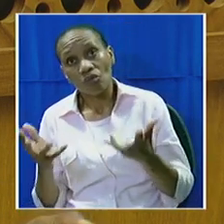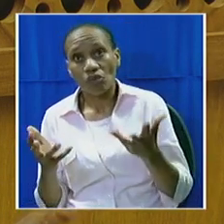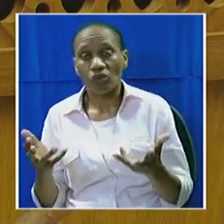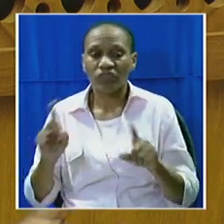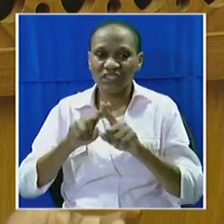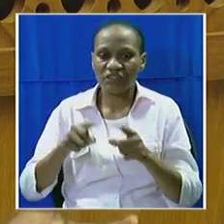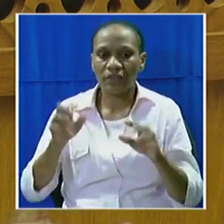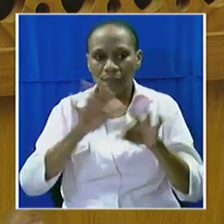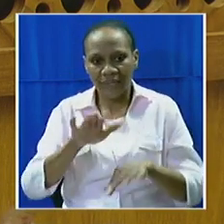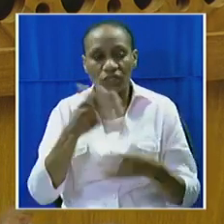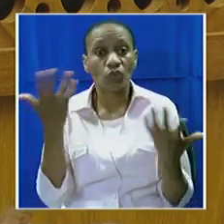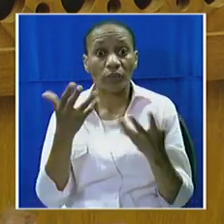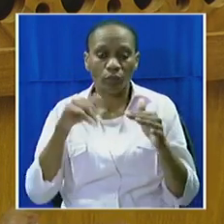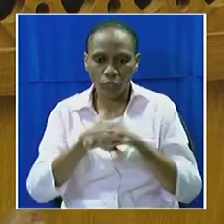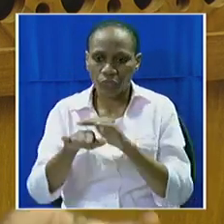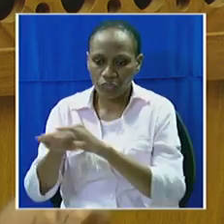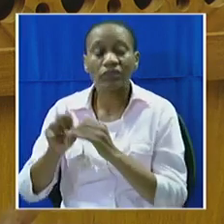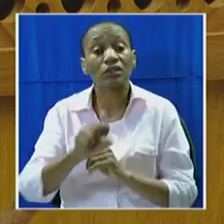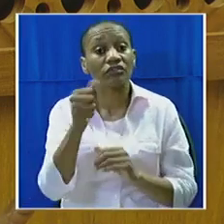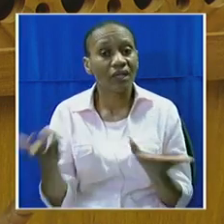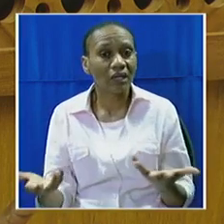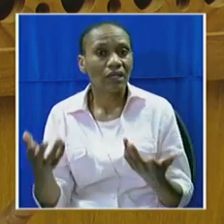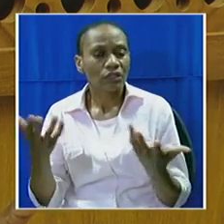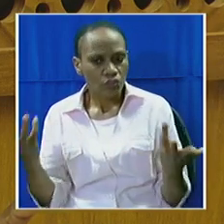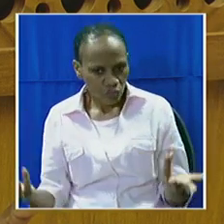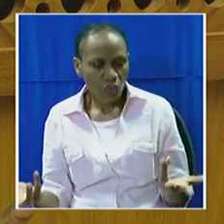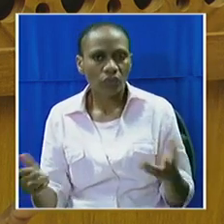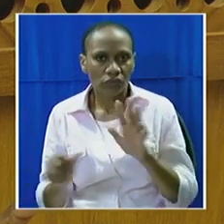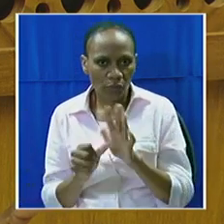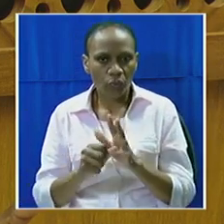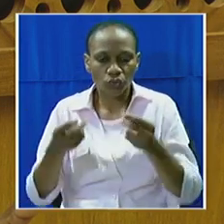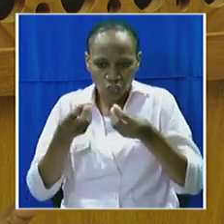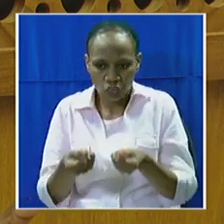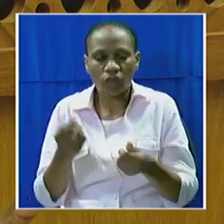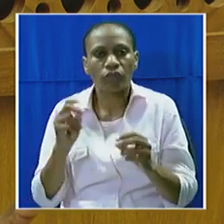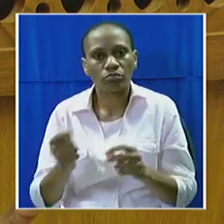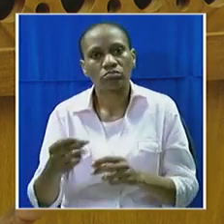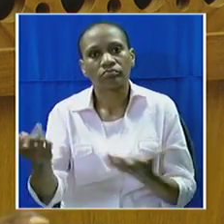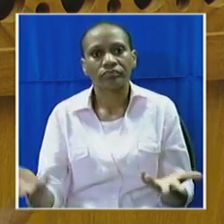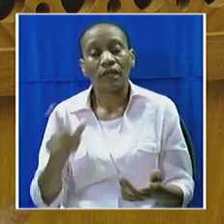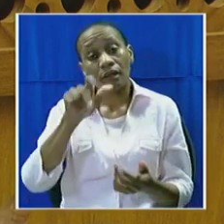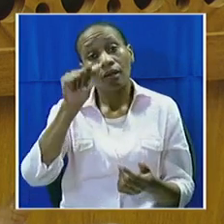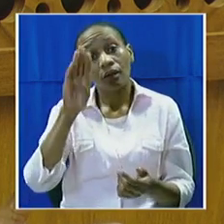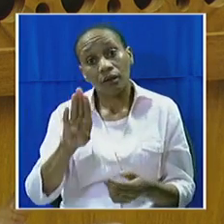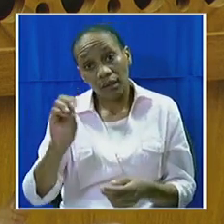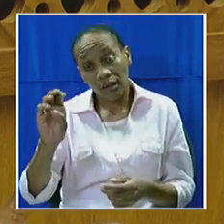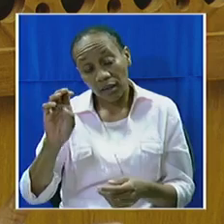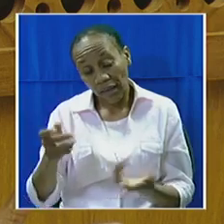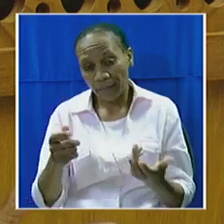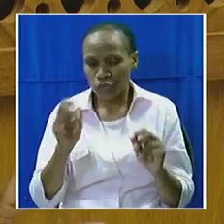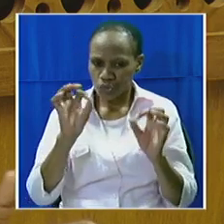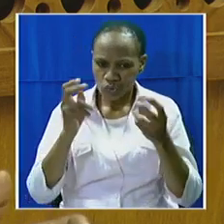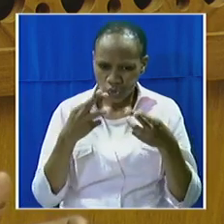major entries are going to be on the international airports. That's why it's going to be important to deal with that. Our laboratories are well equipped, and they